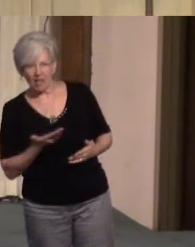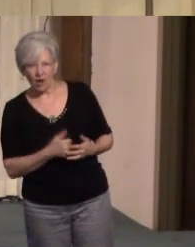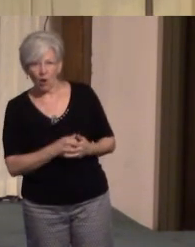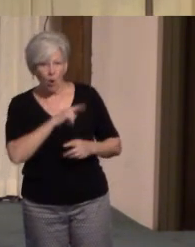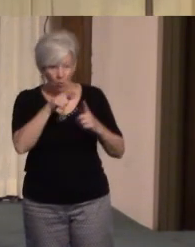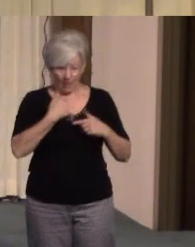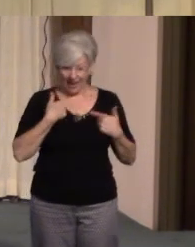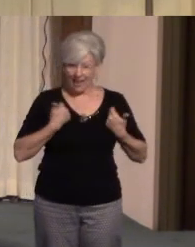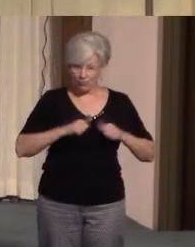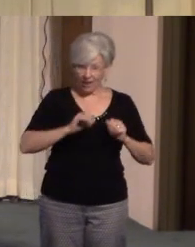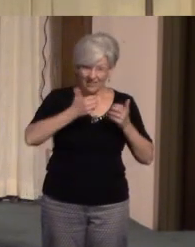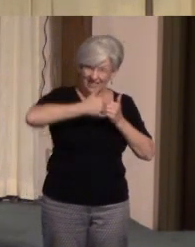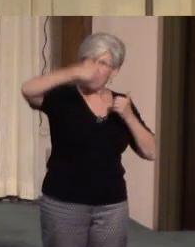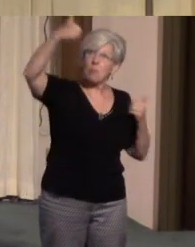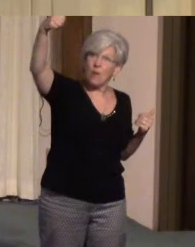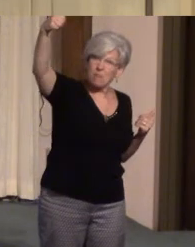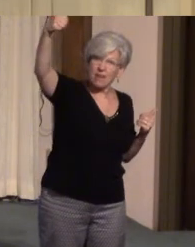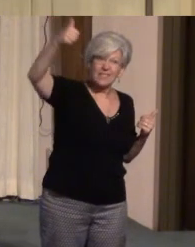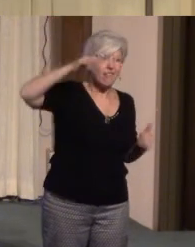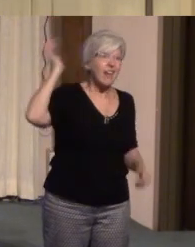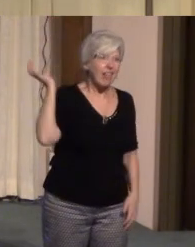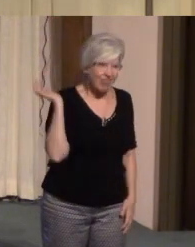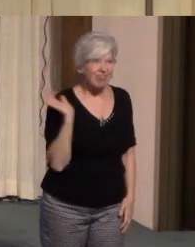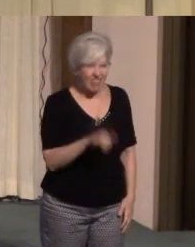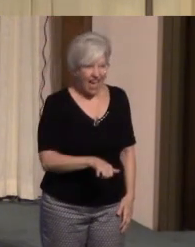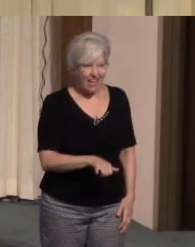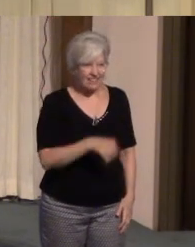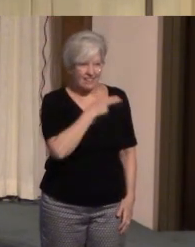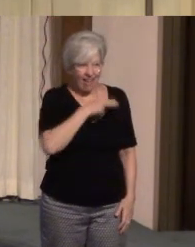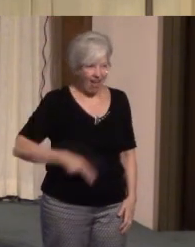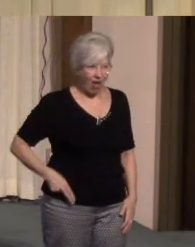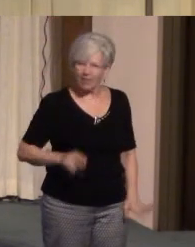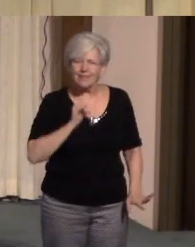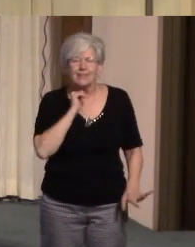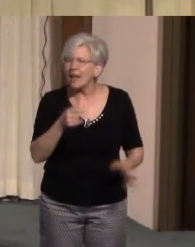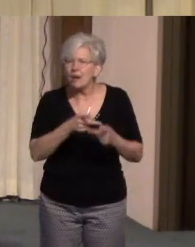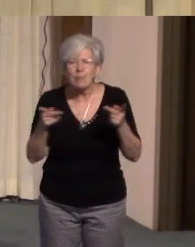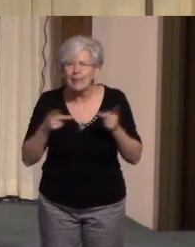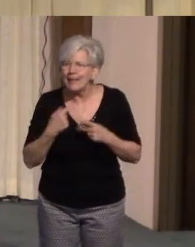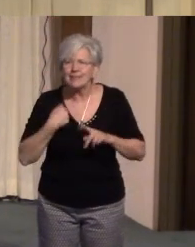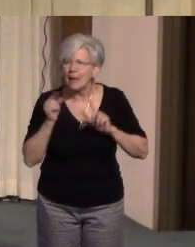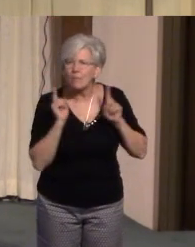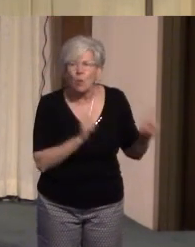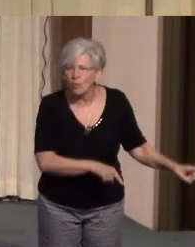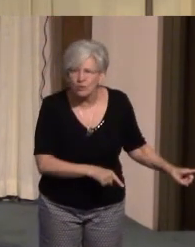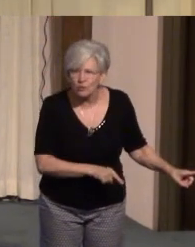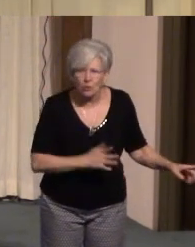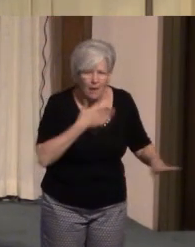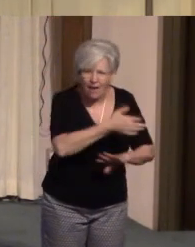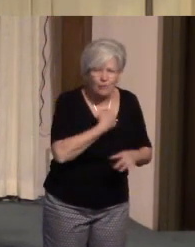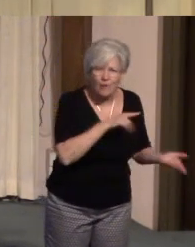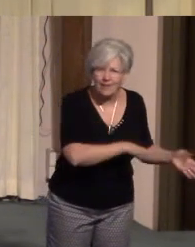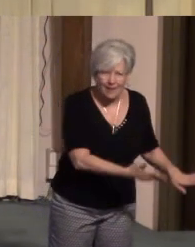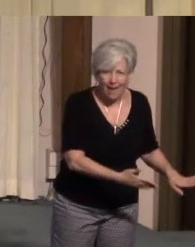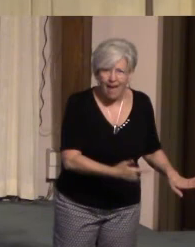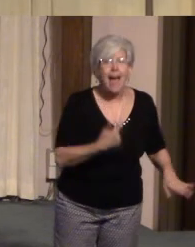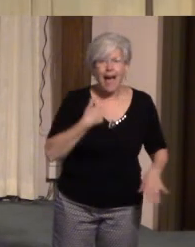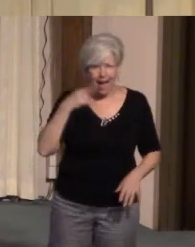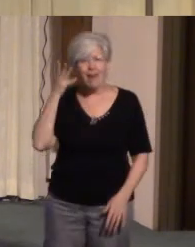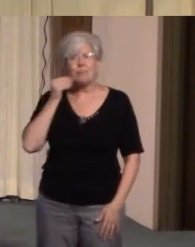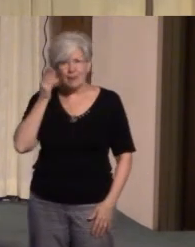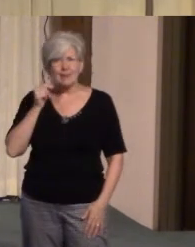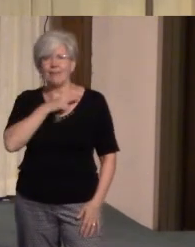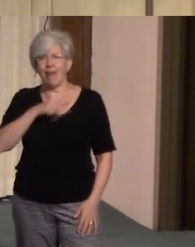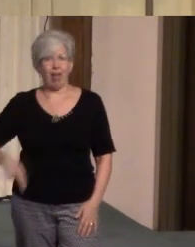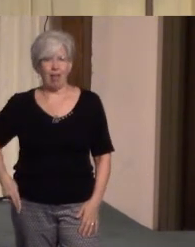hell. Hell is not some place I'm going to get sent to after I die. I've been to hell. I don't